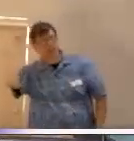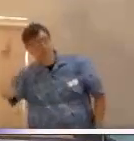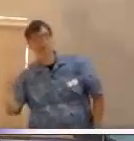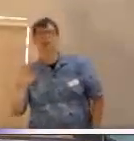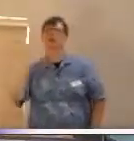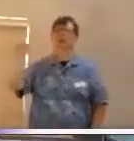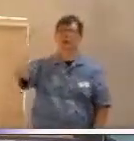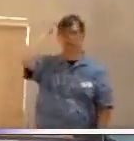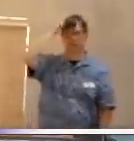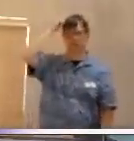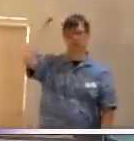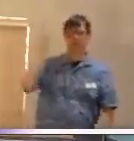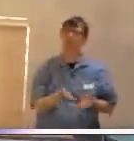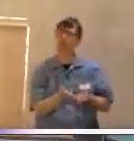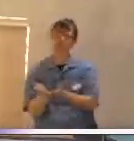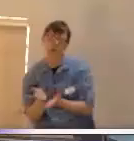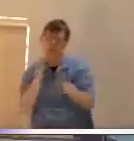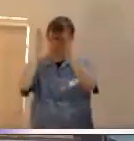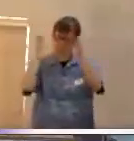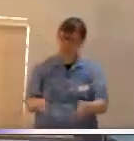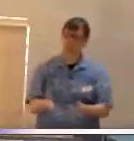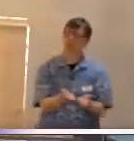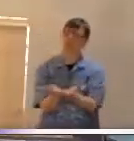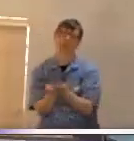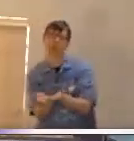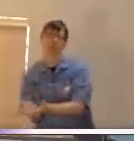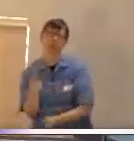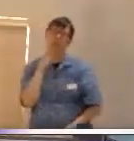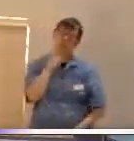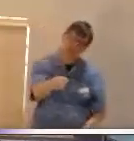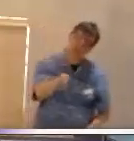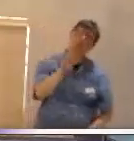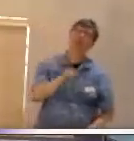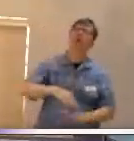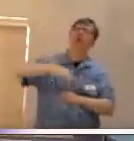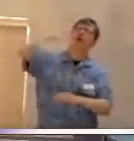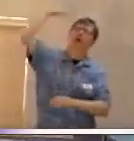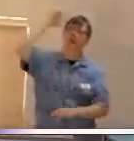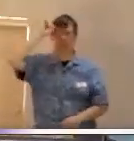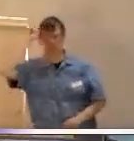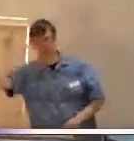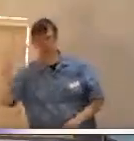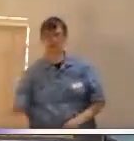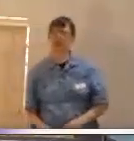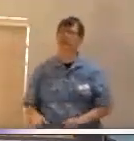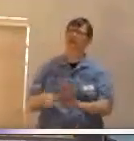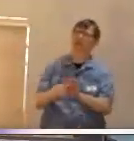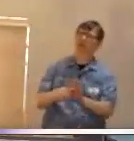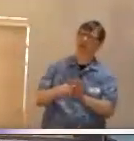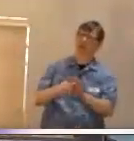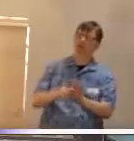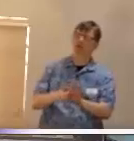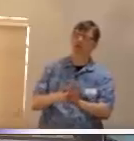mind serves a purpose, but it is not the purpose that serves you and your highest idea. It is a thing that gives